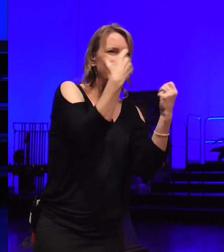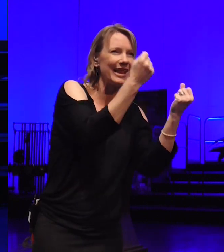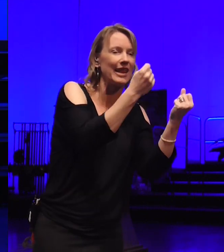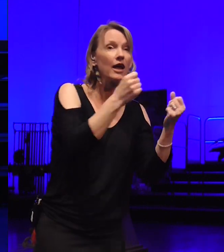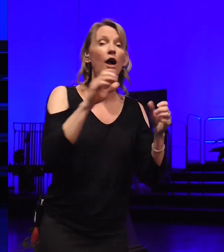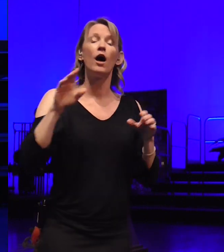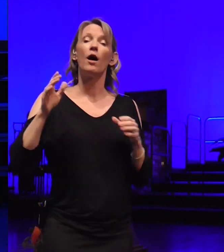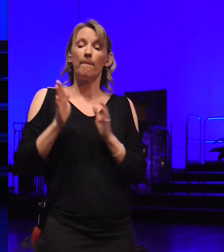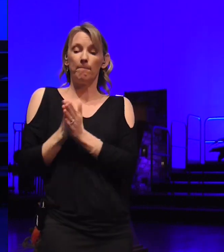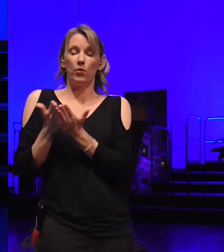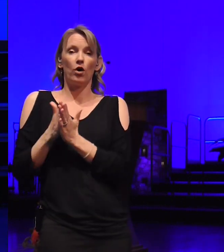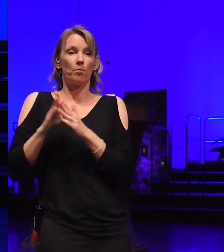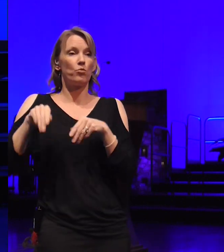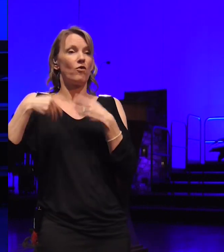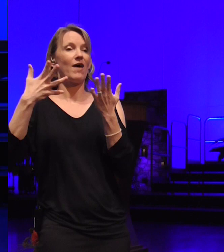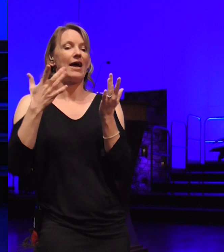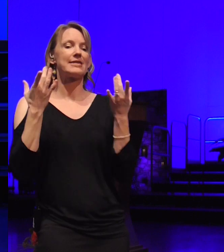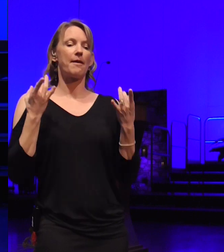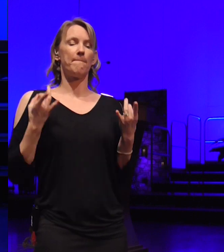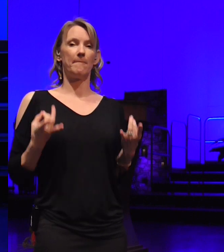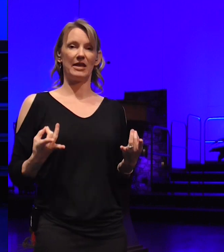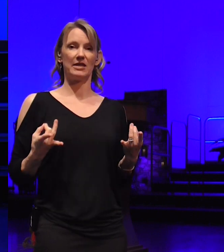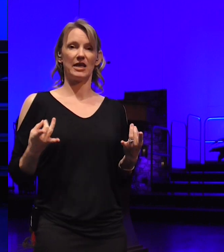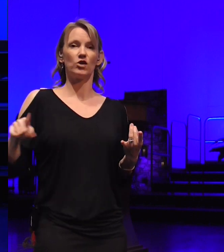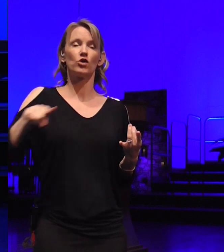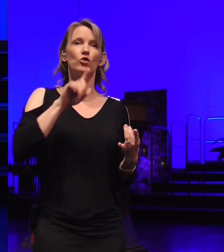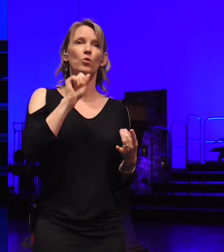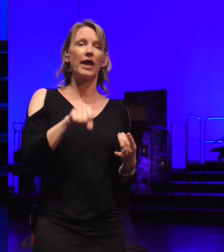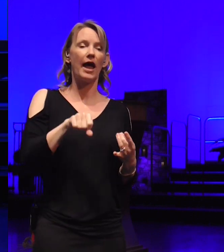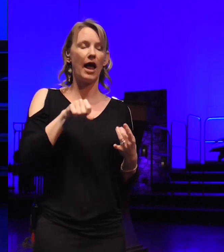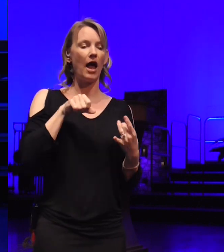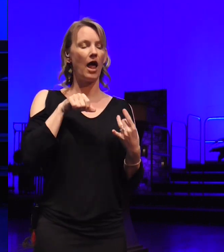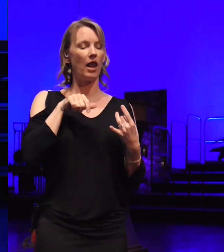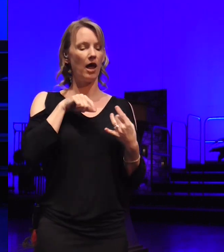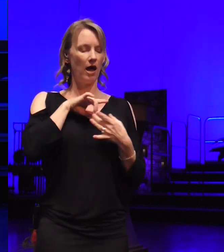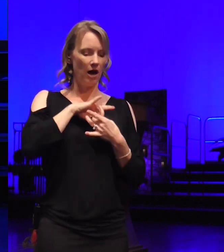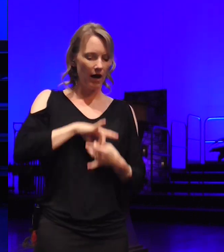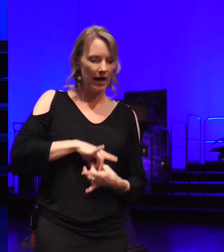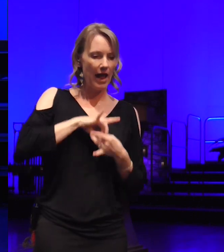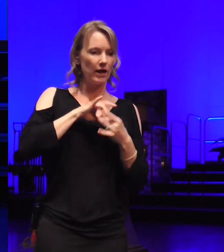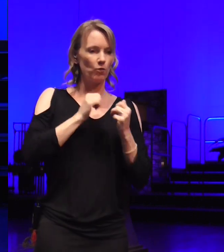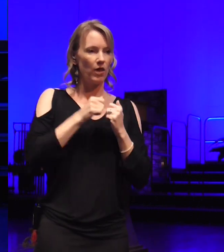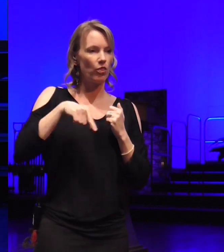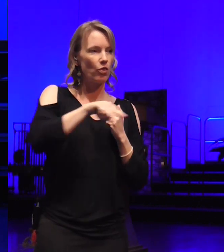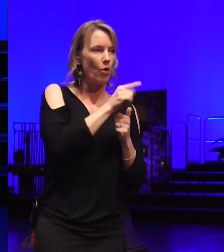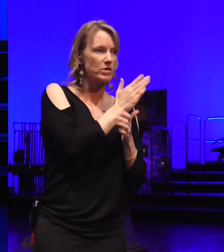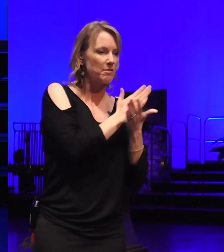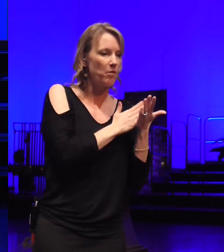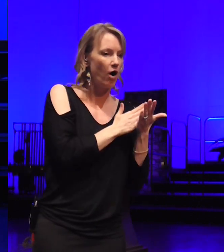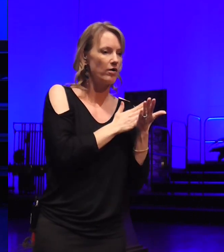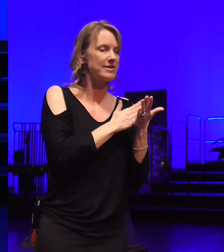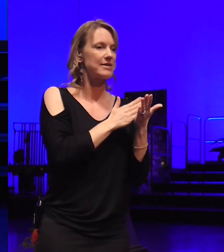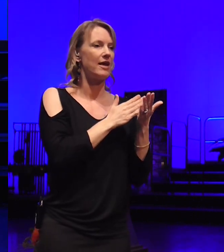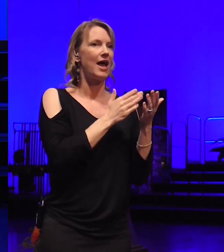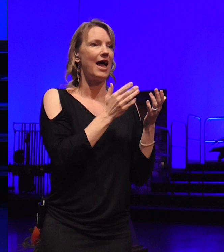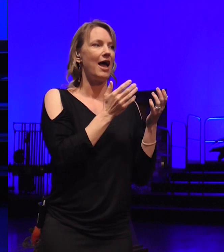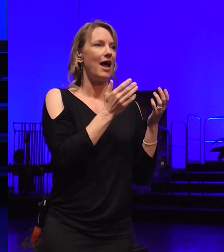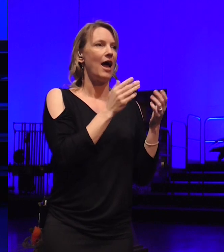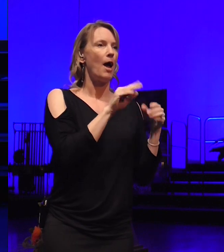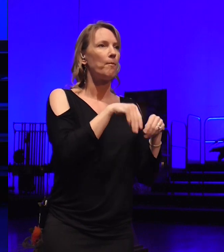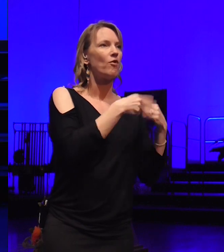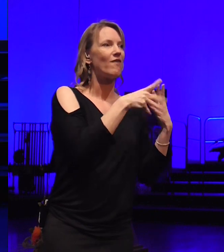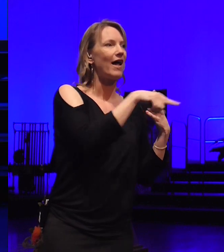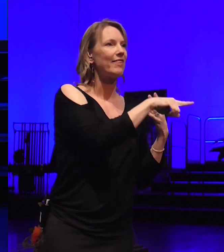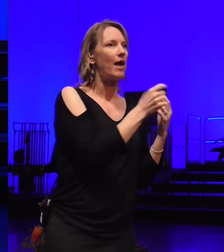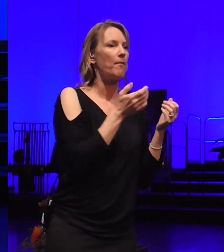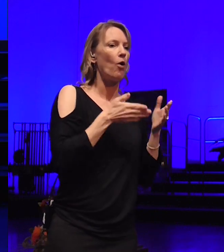amazing meditations where you're able to go in and meet with these parts and to give them voice, to hear